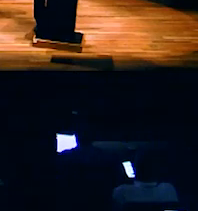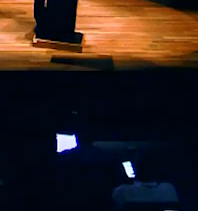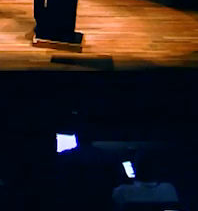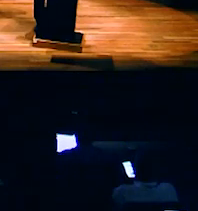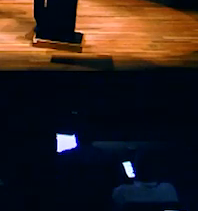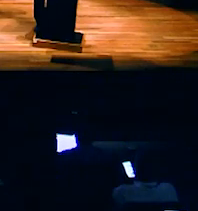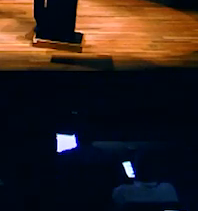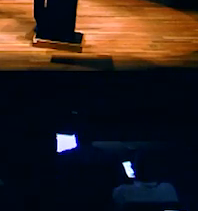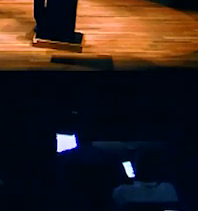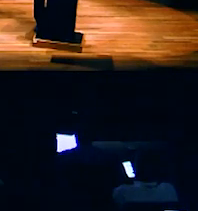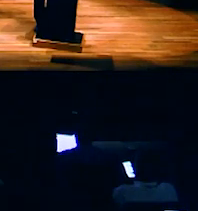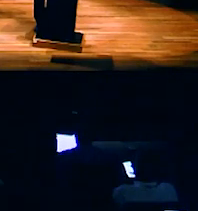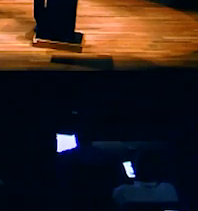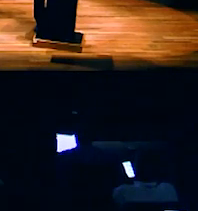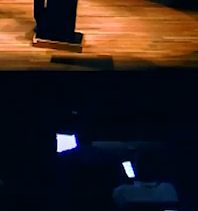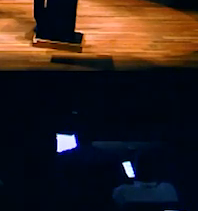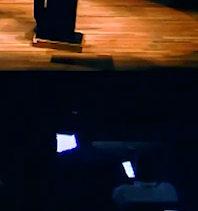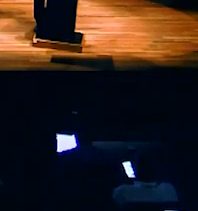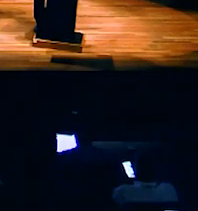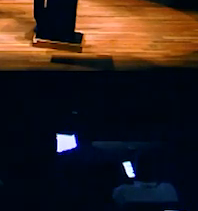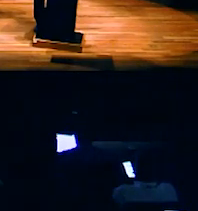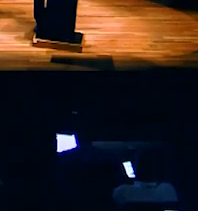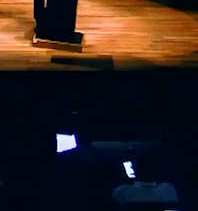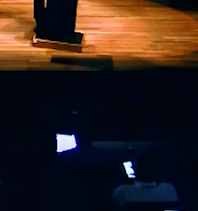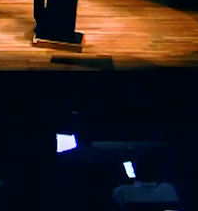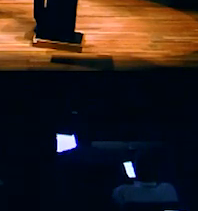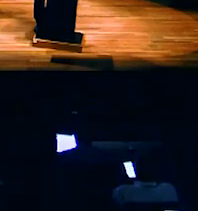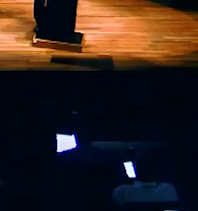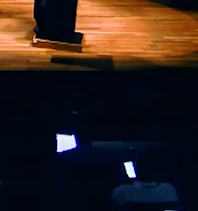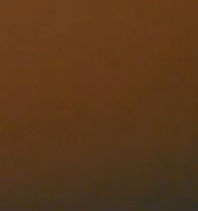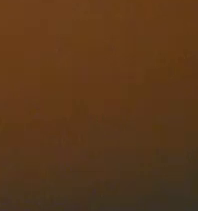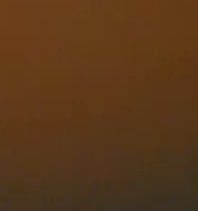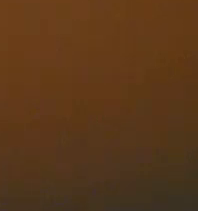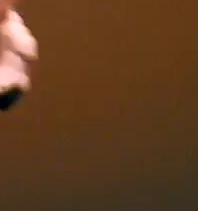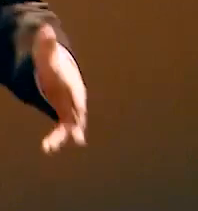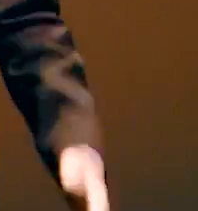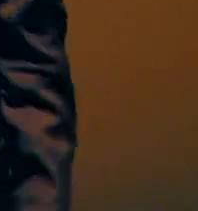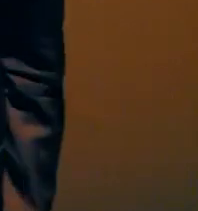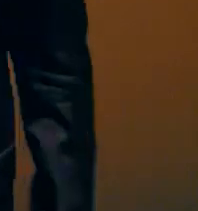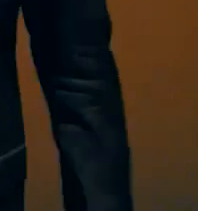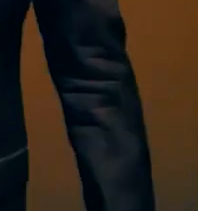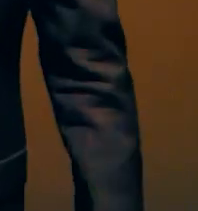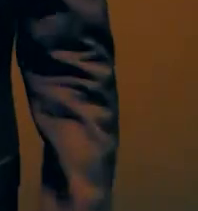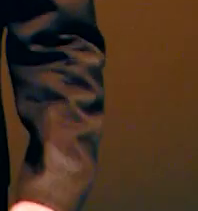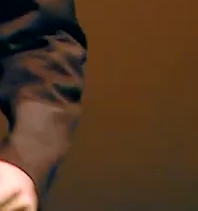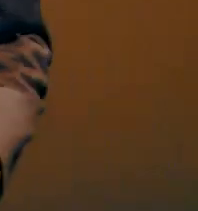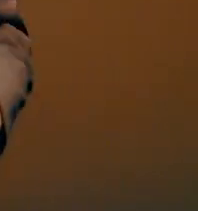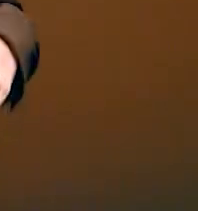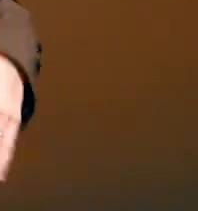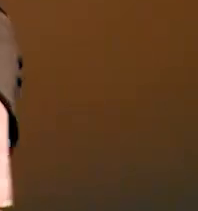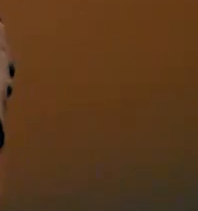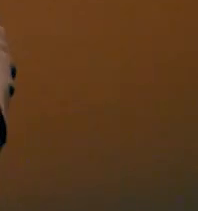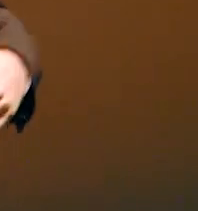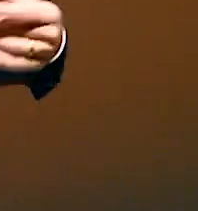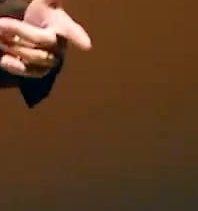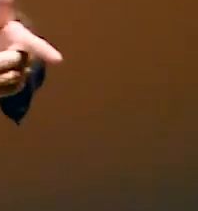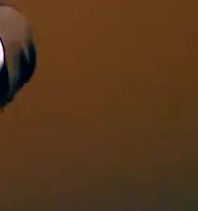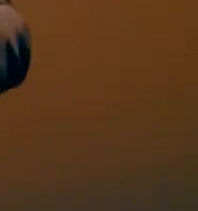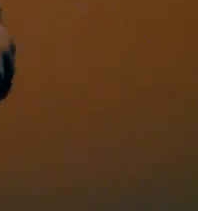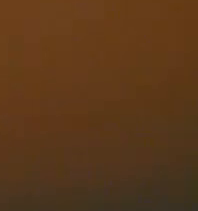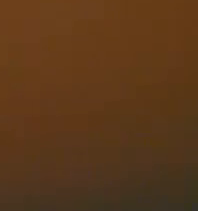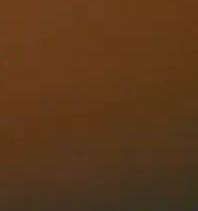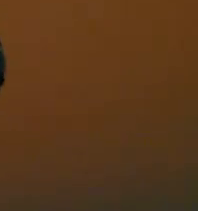questions, and the moderator is going to share this with the speakers. And so we are going to